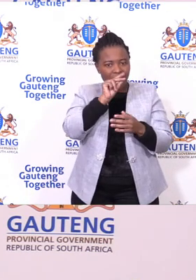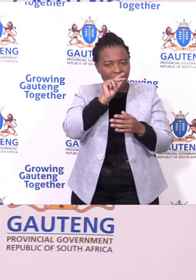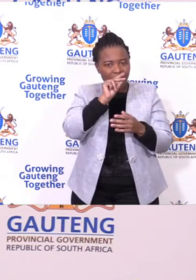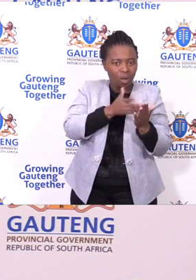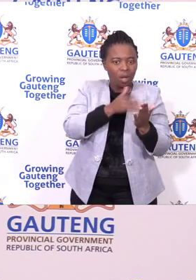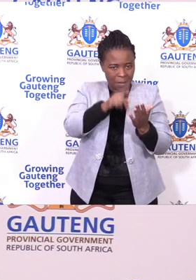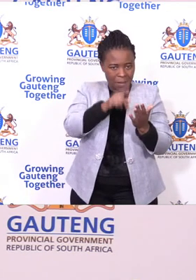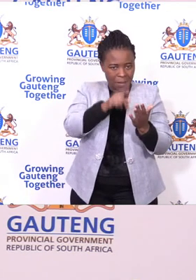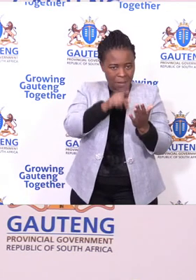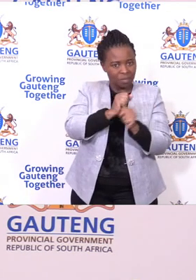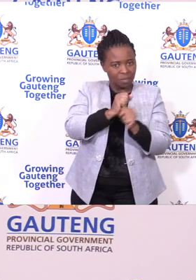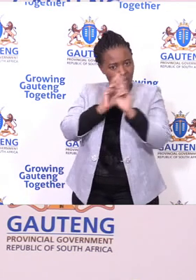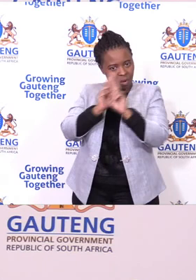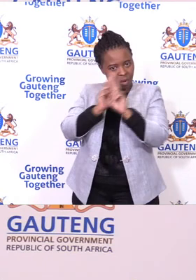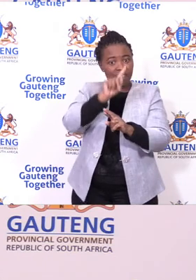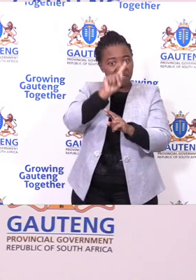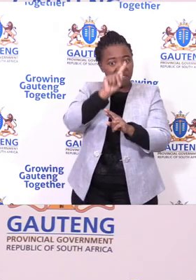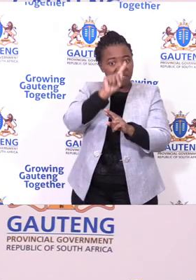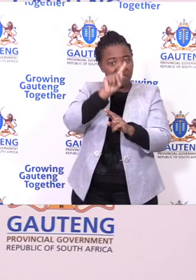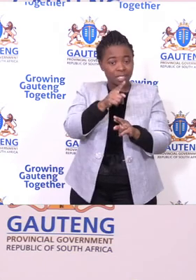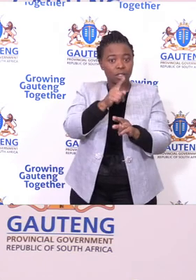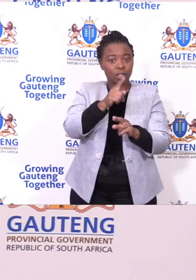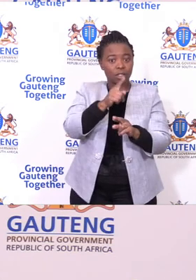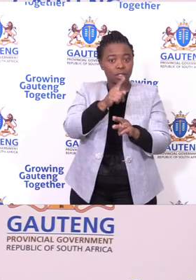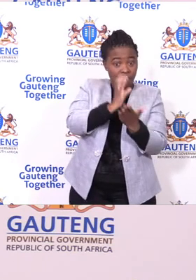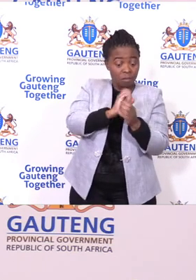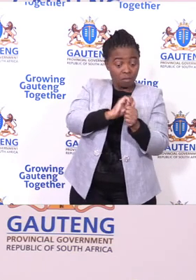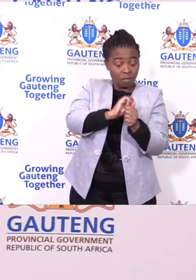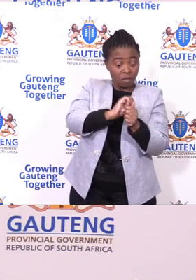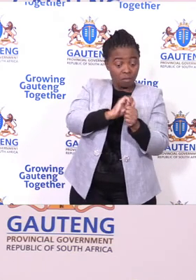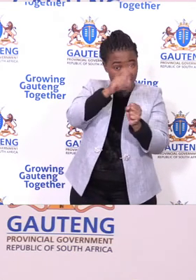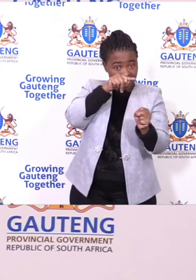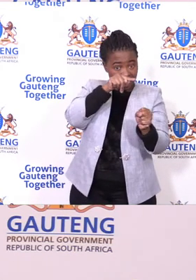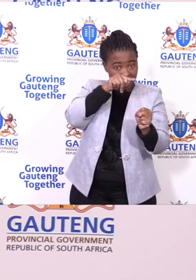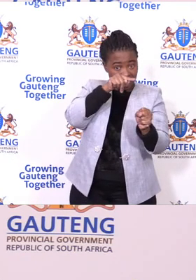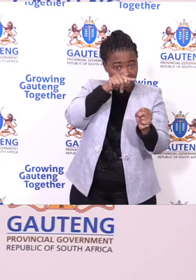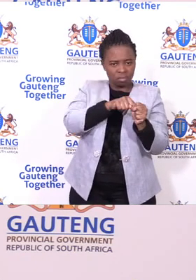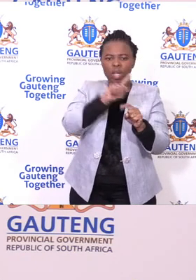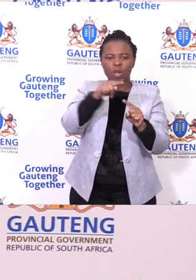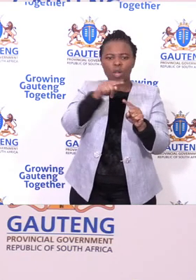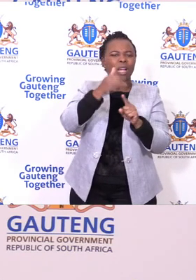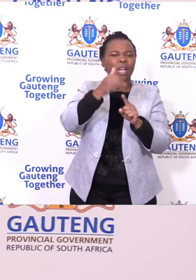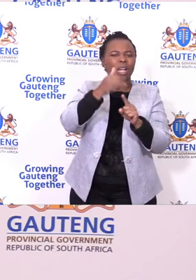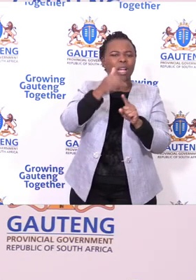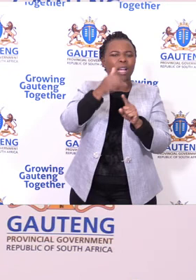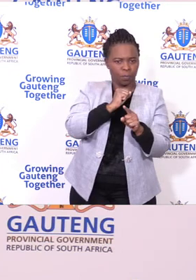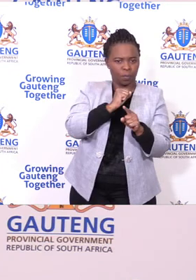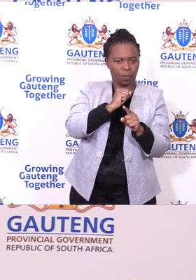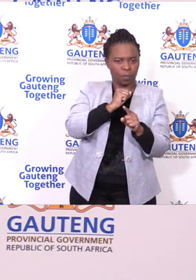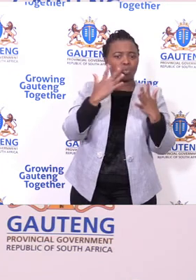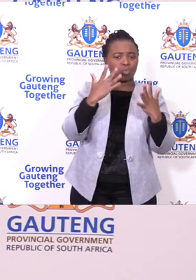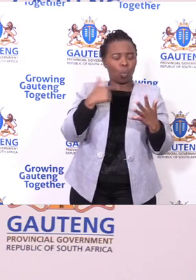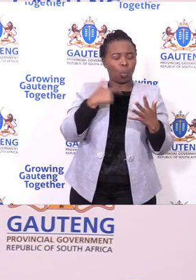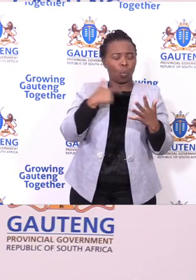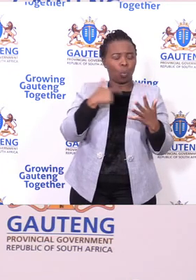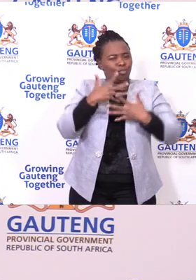have to confirm it first that it is a COVID death, and we shouldn't presume that it's COVID death. And we are quite smited by